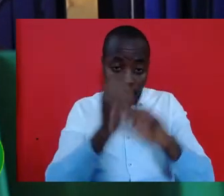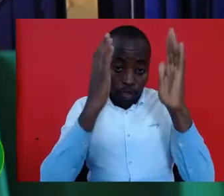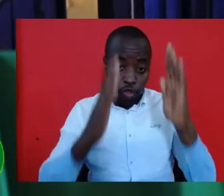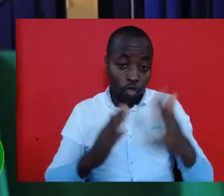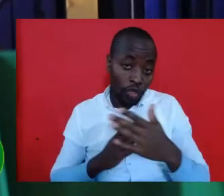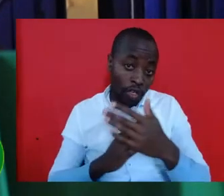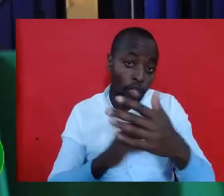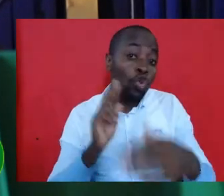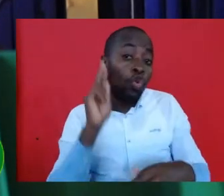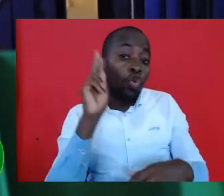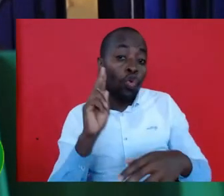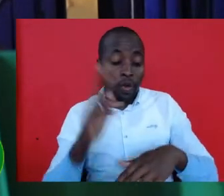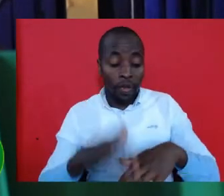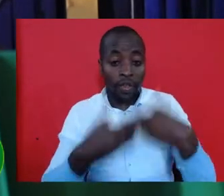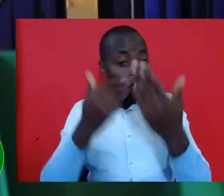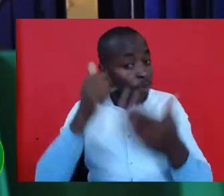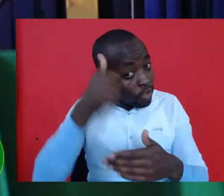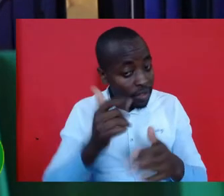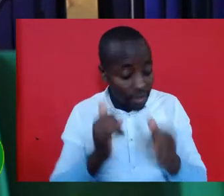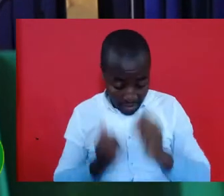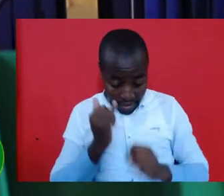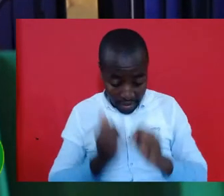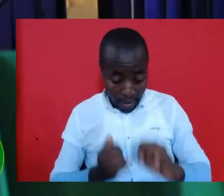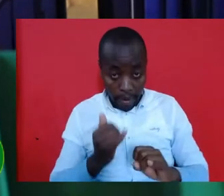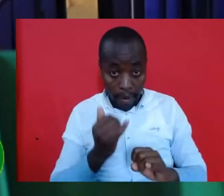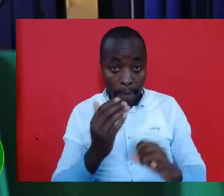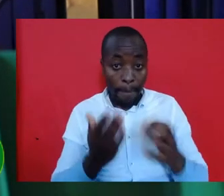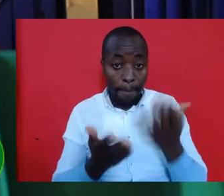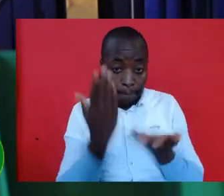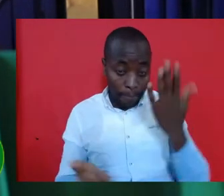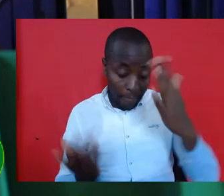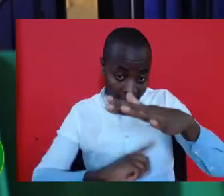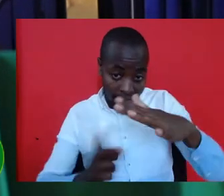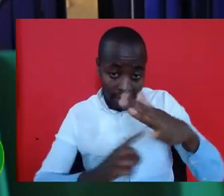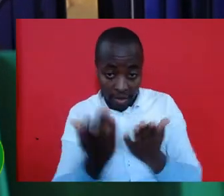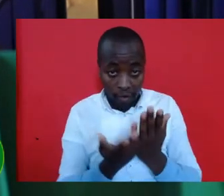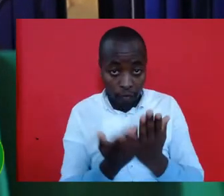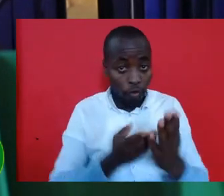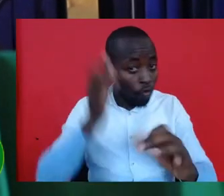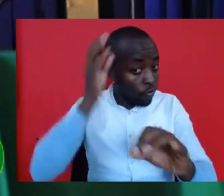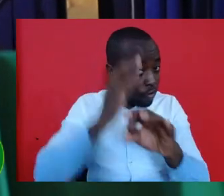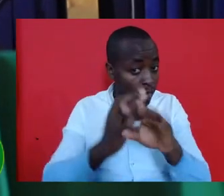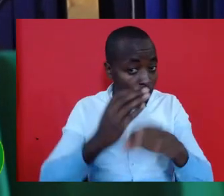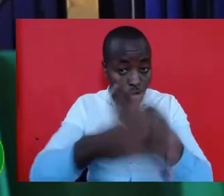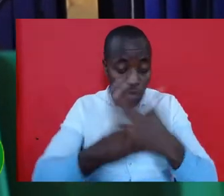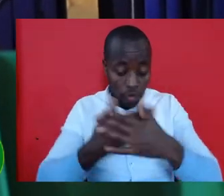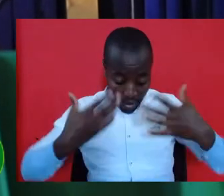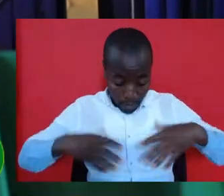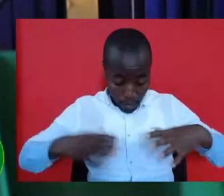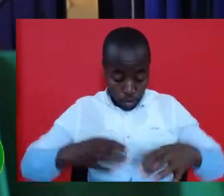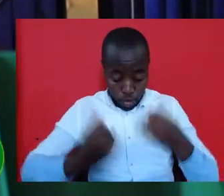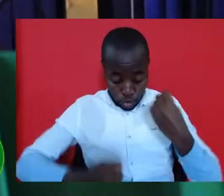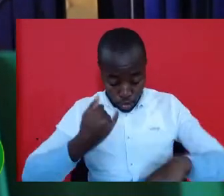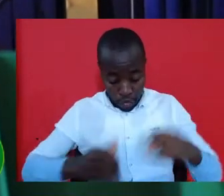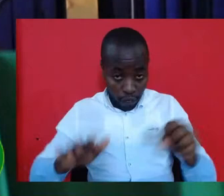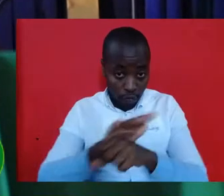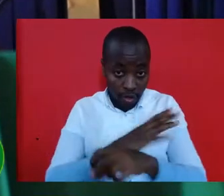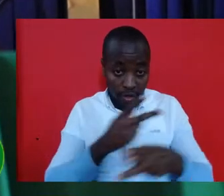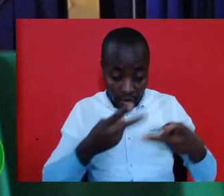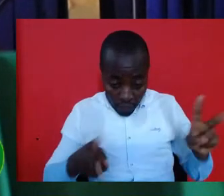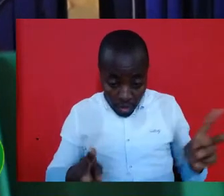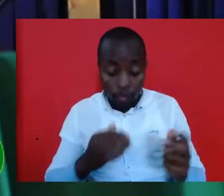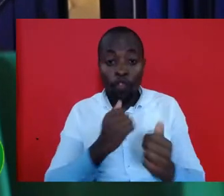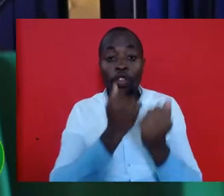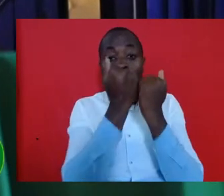guide our president. May your minister serve you faithfully in the valley of the shadow of